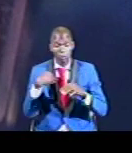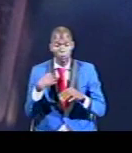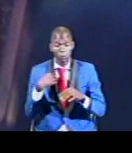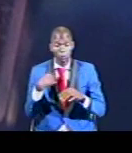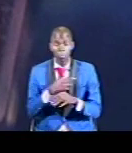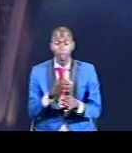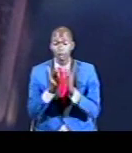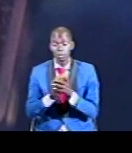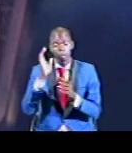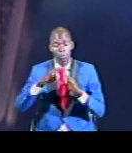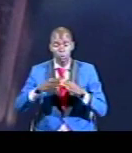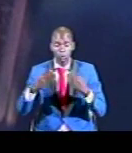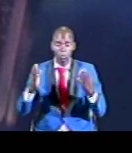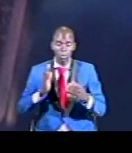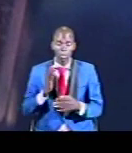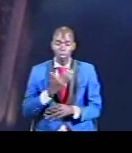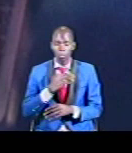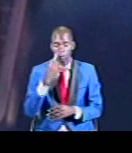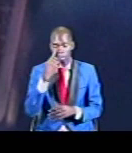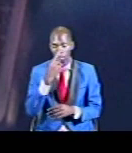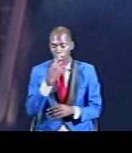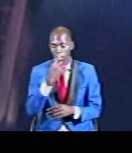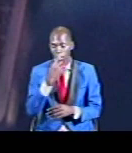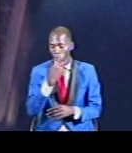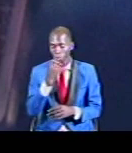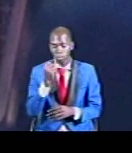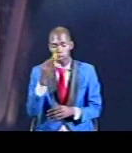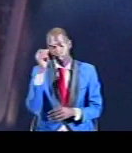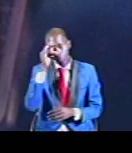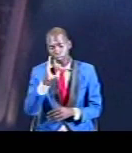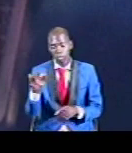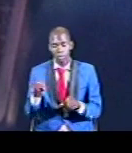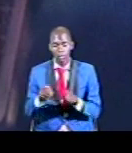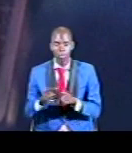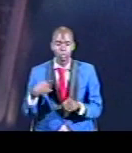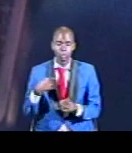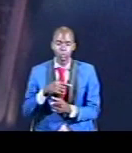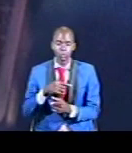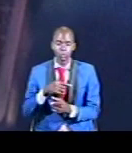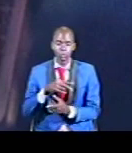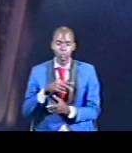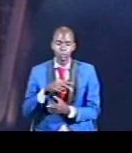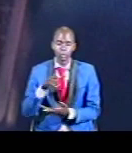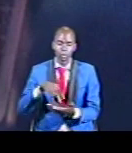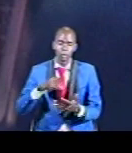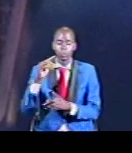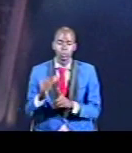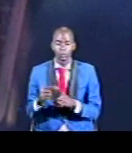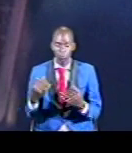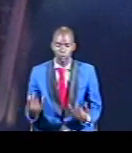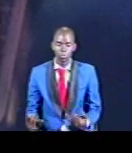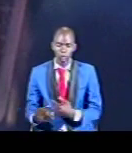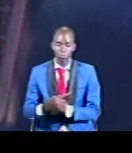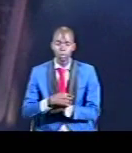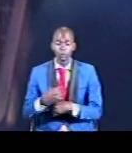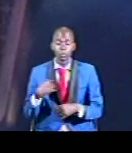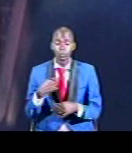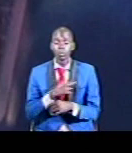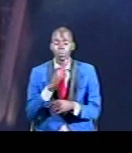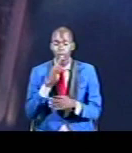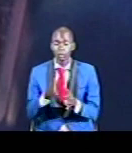open our eyes of understanding as we read your word today. We're asking